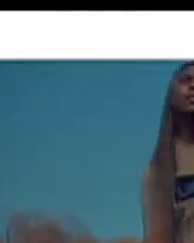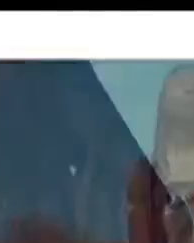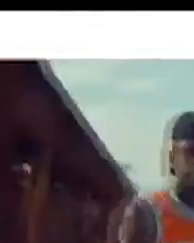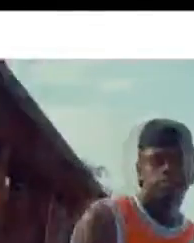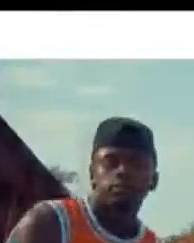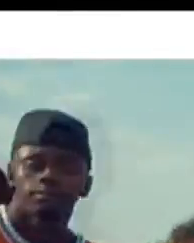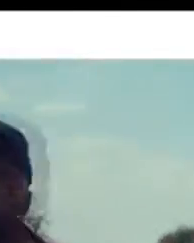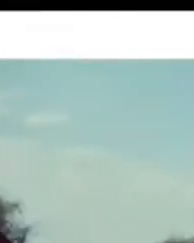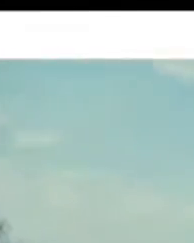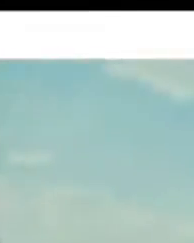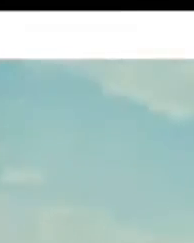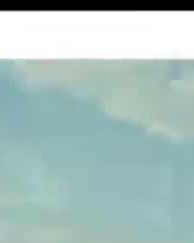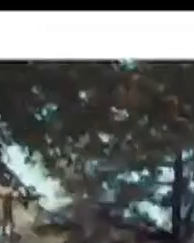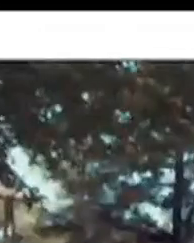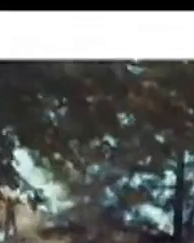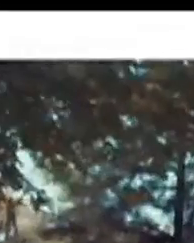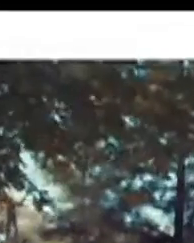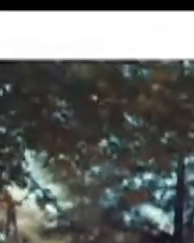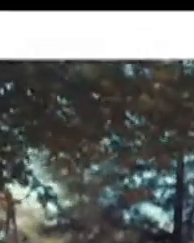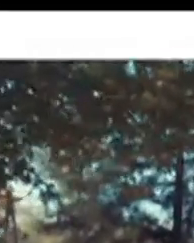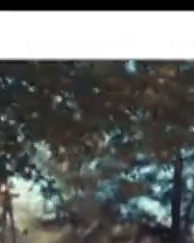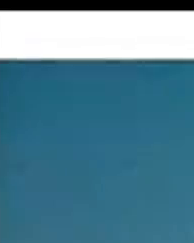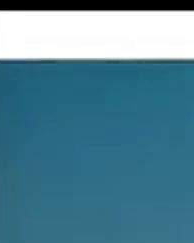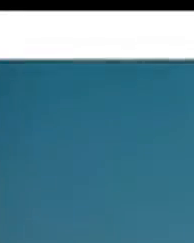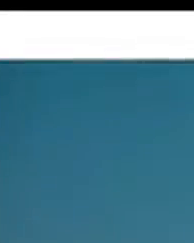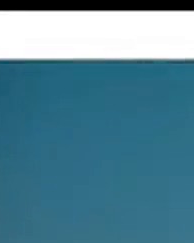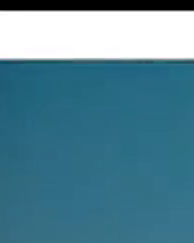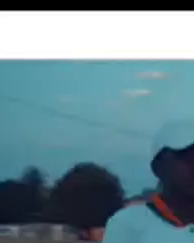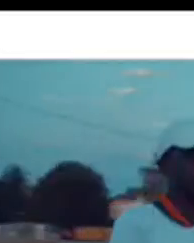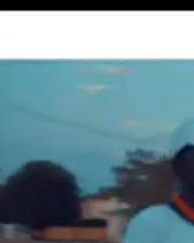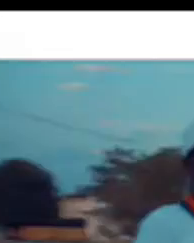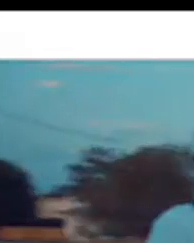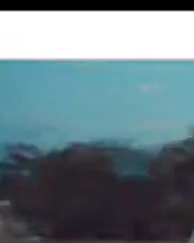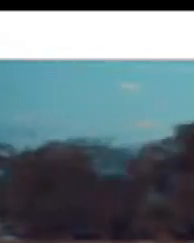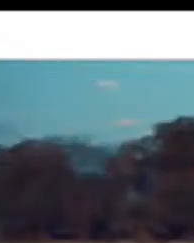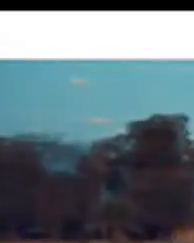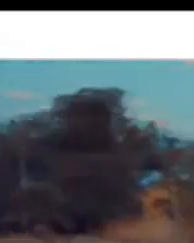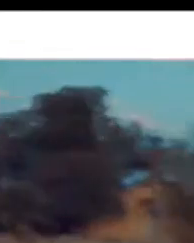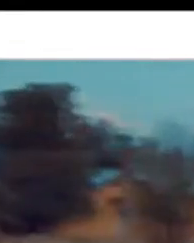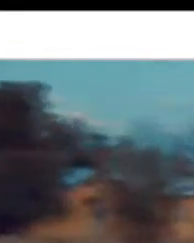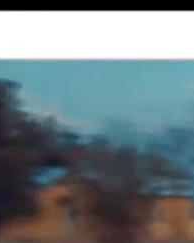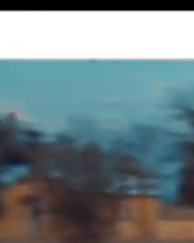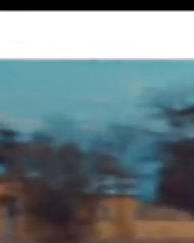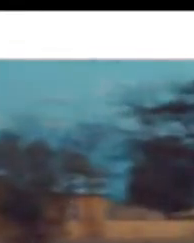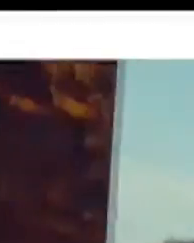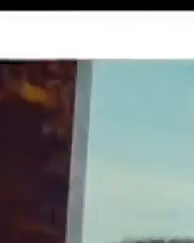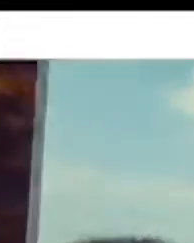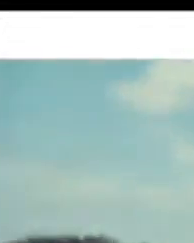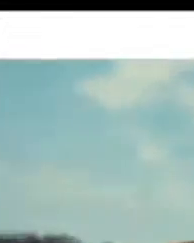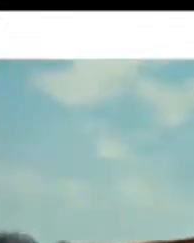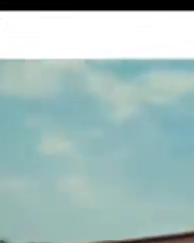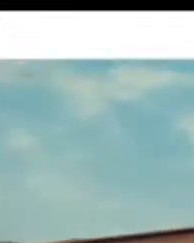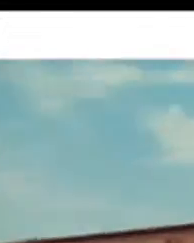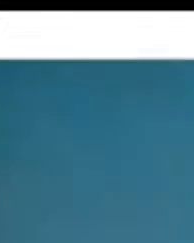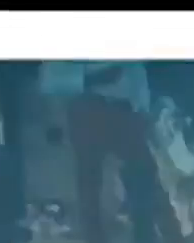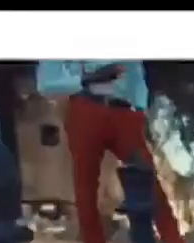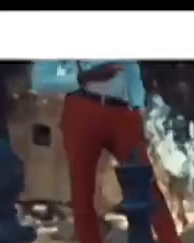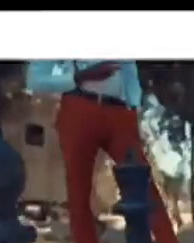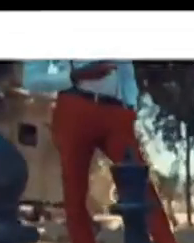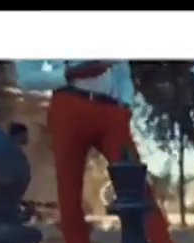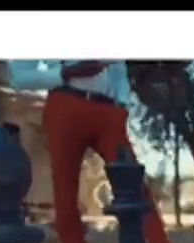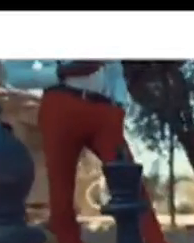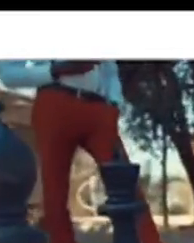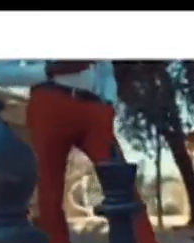pocket. Onda niko shiponga, they call me Hingozi. Andi dulukuza mana fiyo mojozi. Fakwe mbale, call